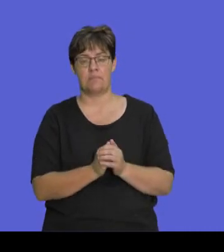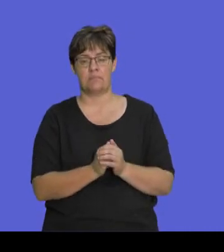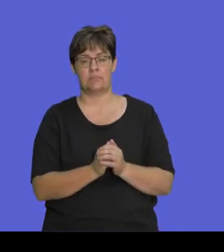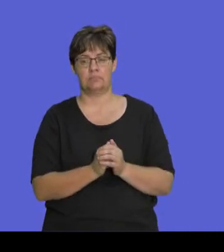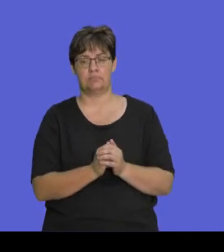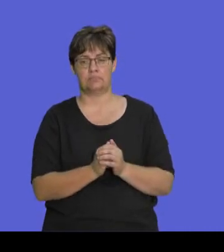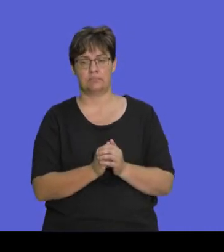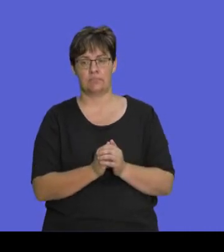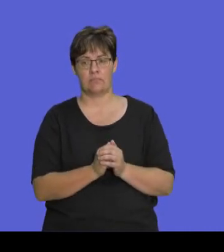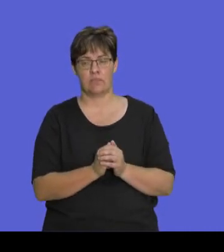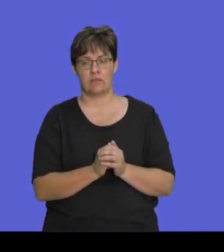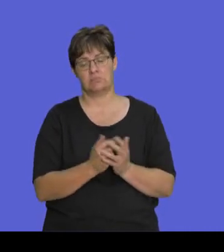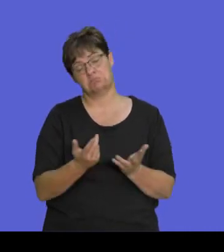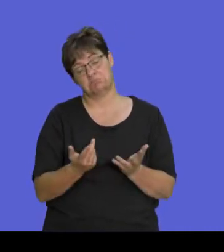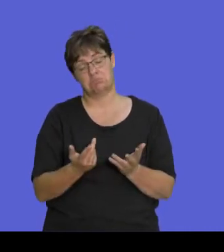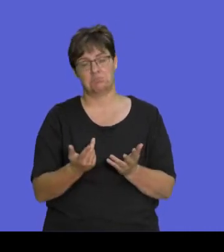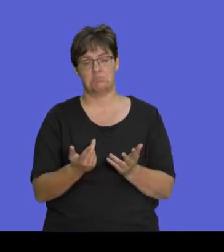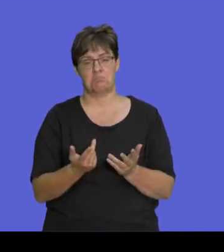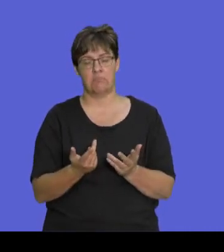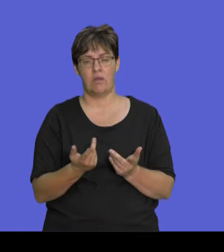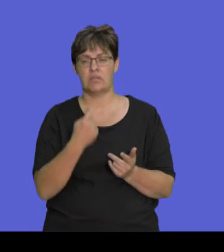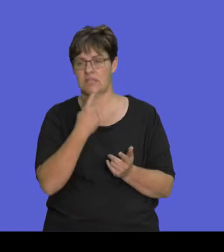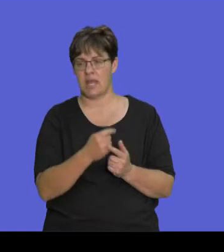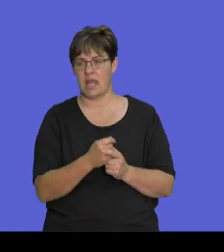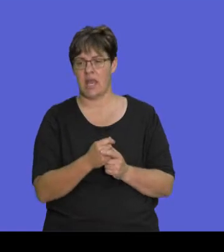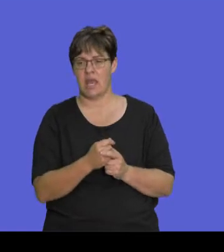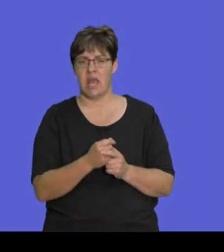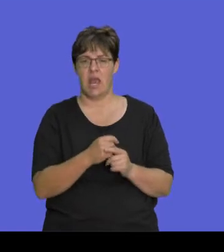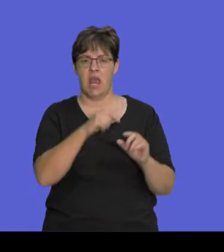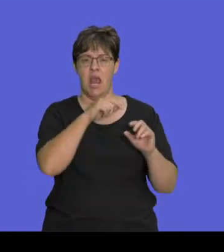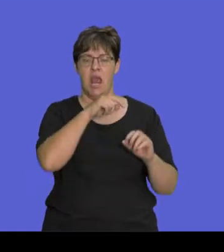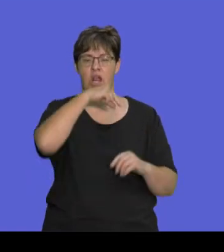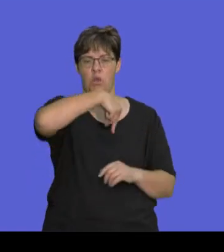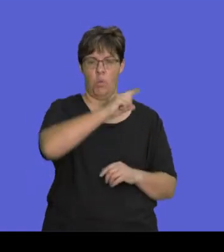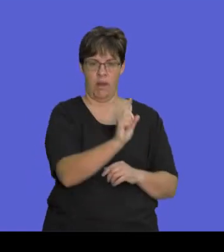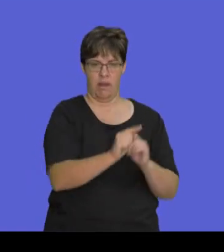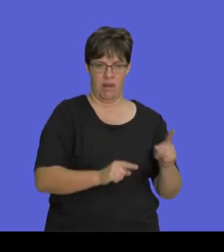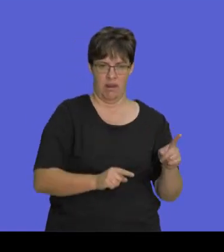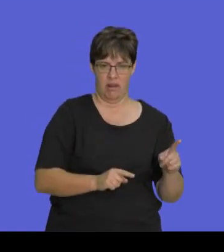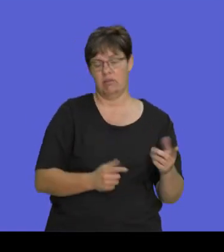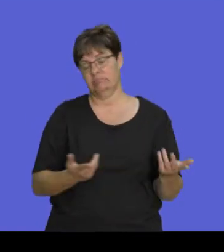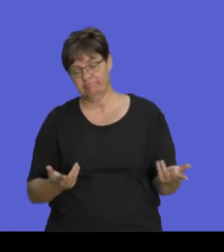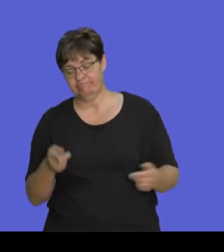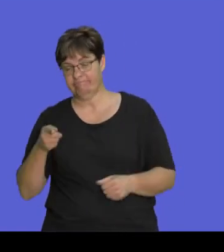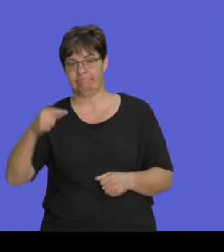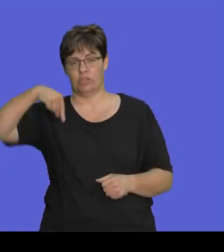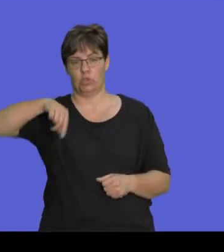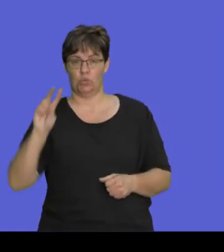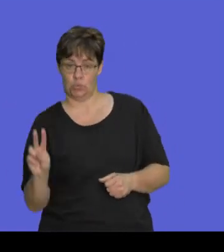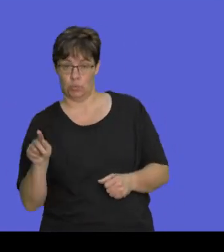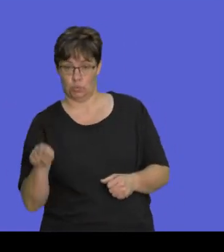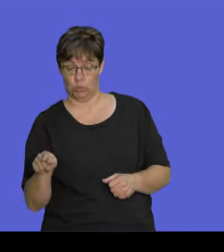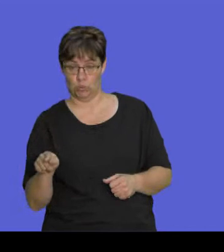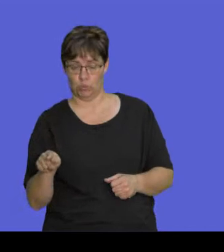sake, was Q1 this side, and then this was Q2, okay, this charge Q2, we can immediately tell